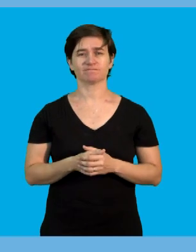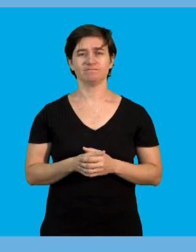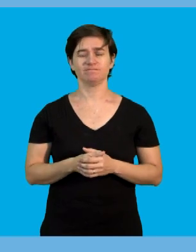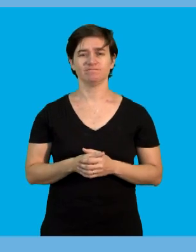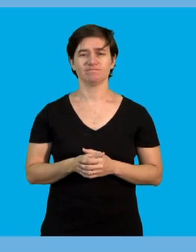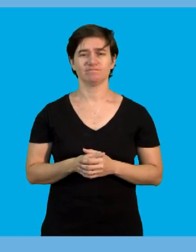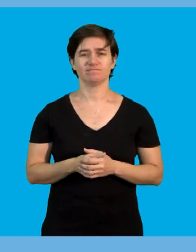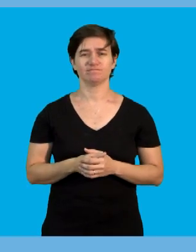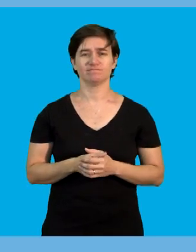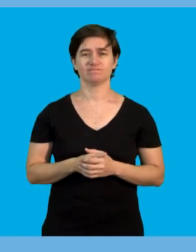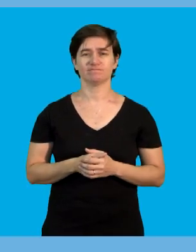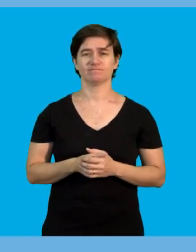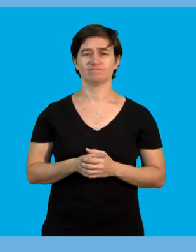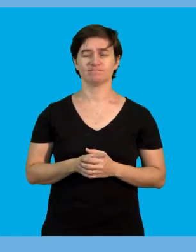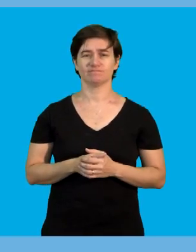to power